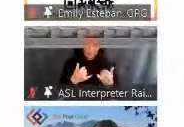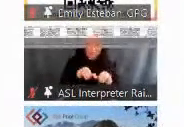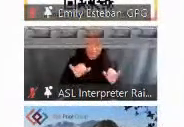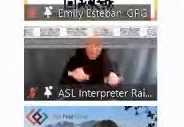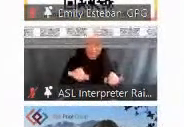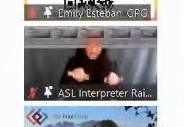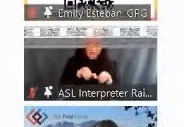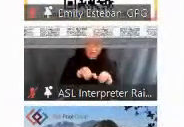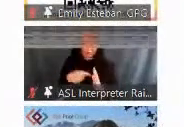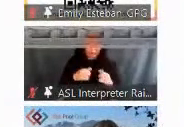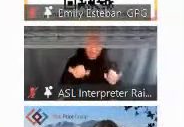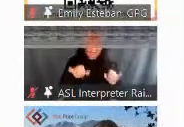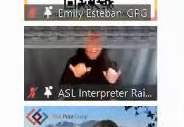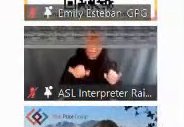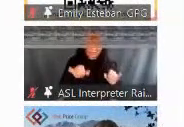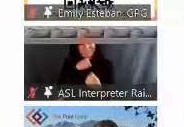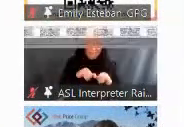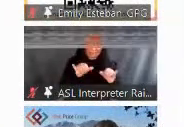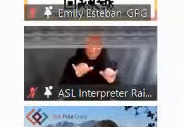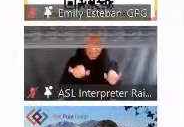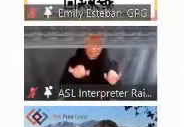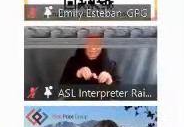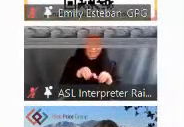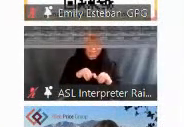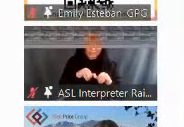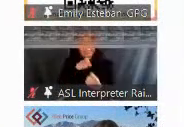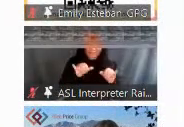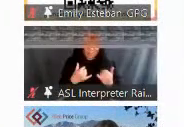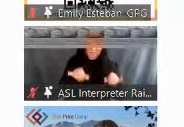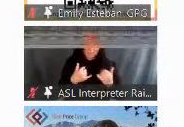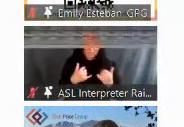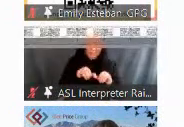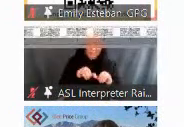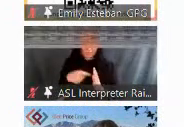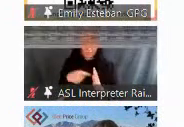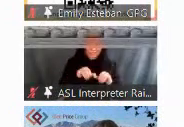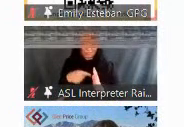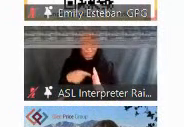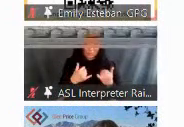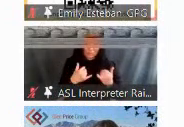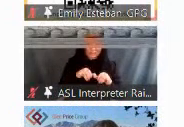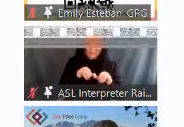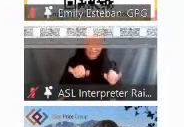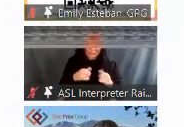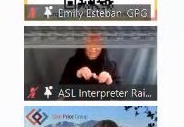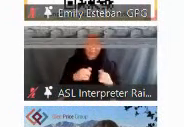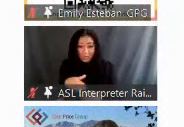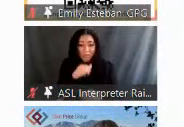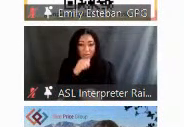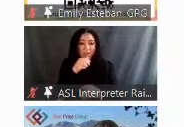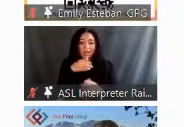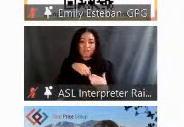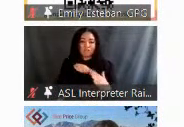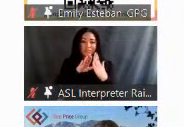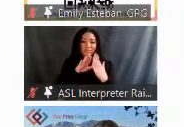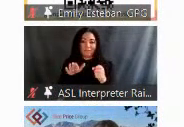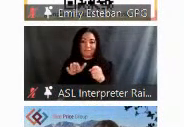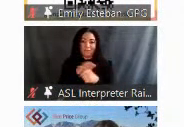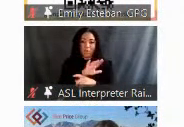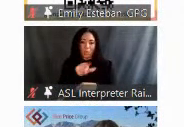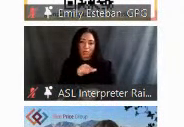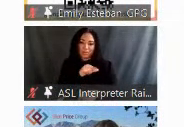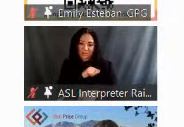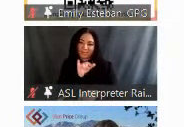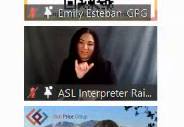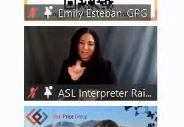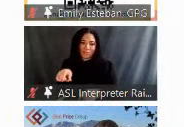a measure of quality. And when those cultural connection indicators are not there, we're not addressing full quality. So that's all I wanted to say